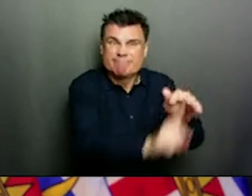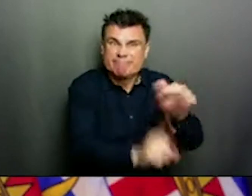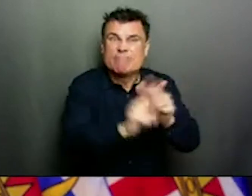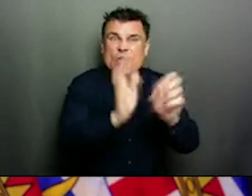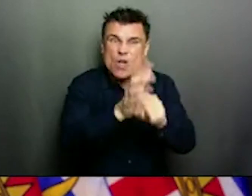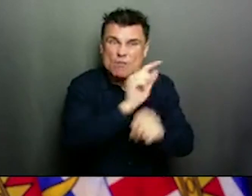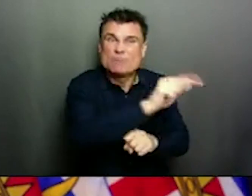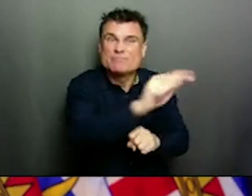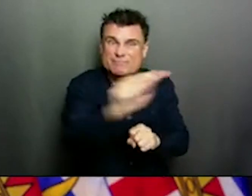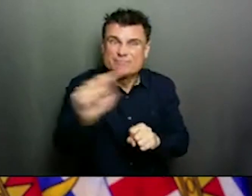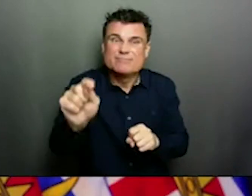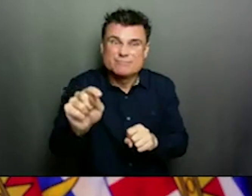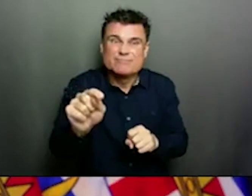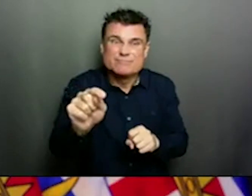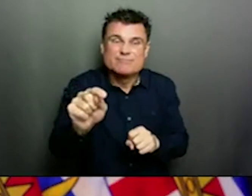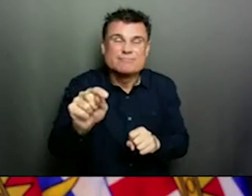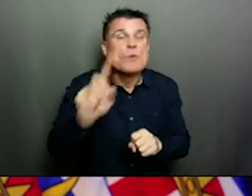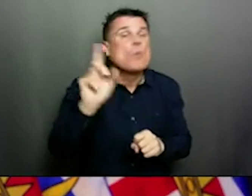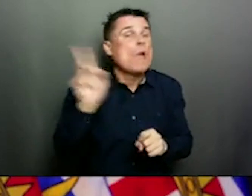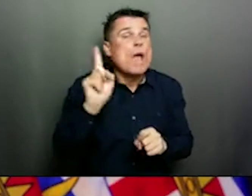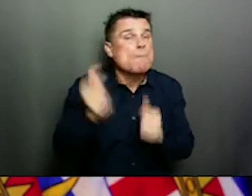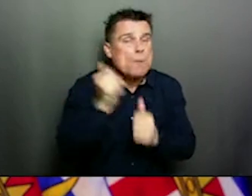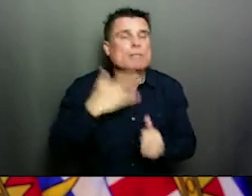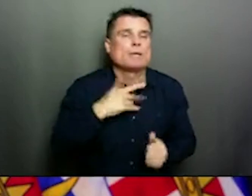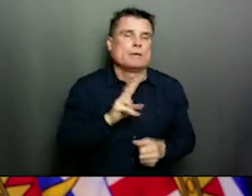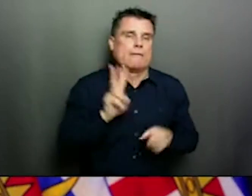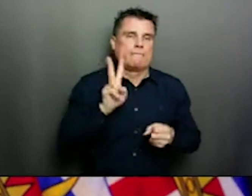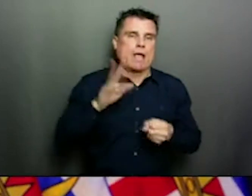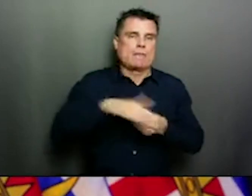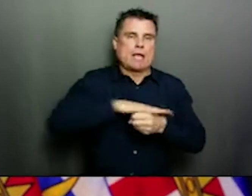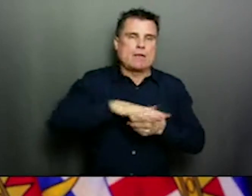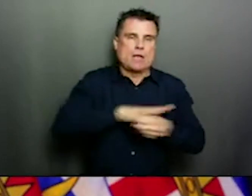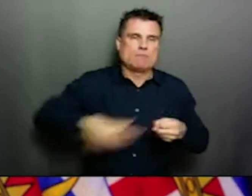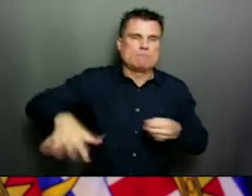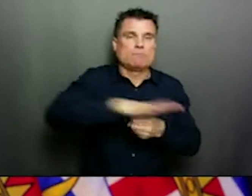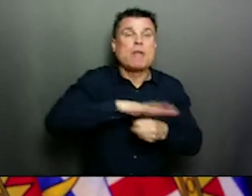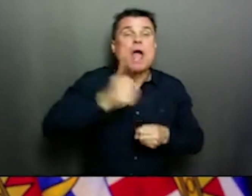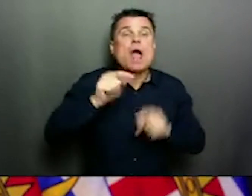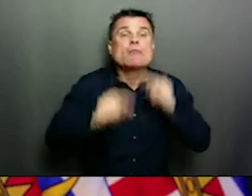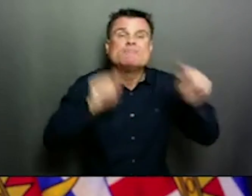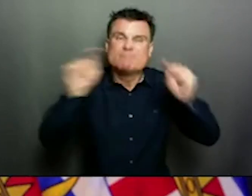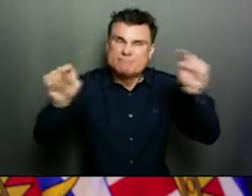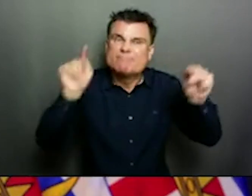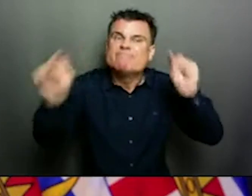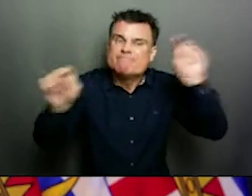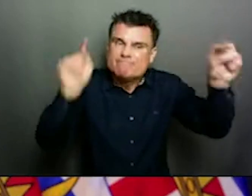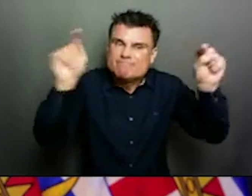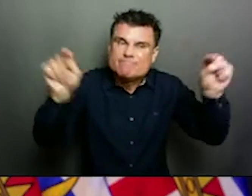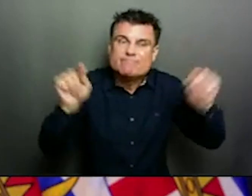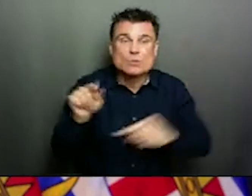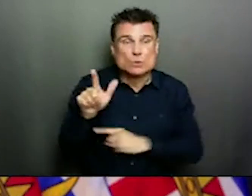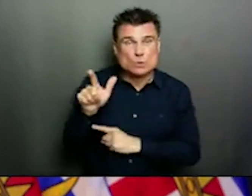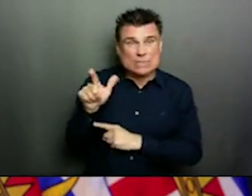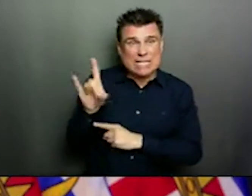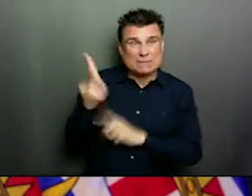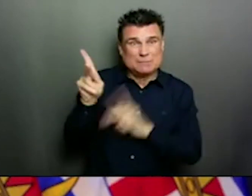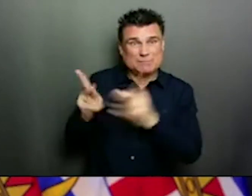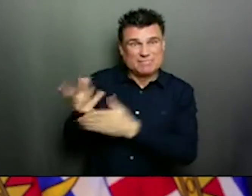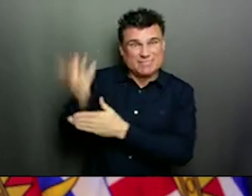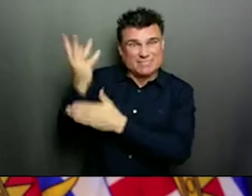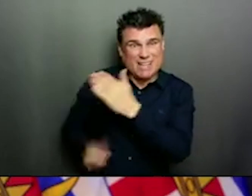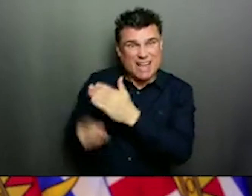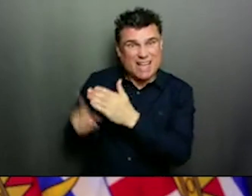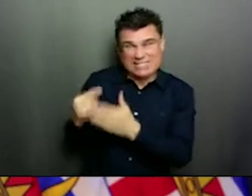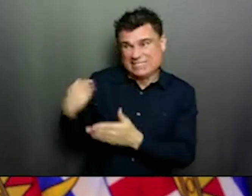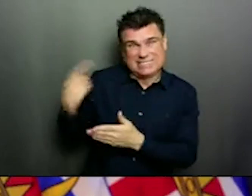in the province now too. So people who died this week are related to outbreaks that were happening for the last several